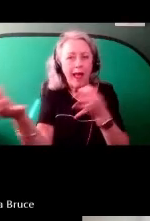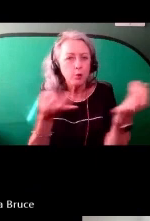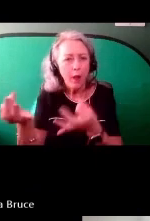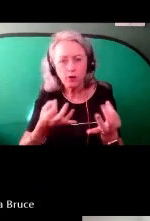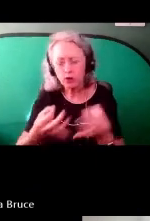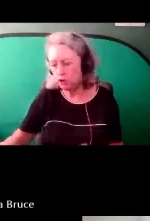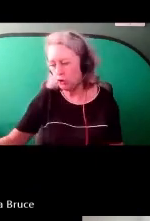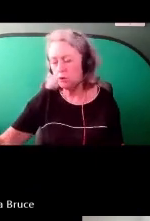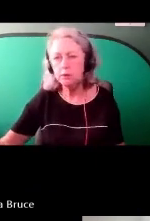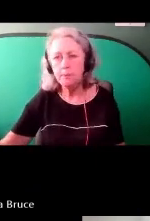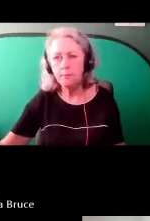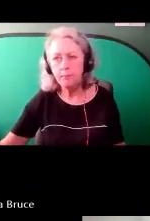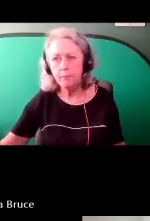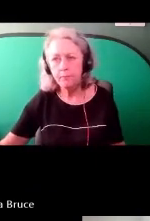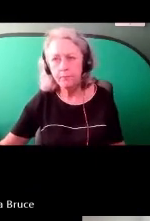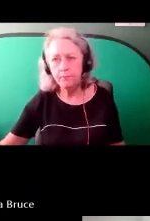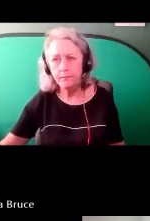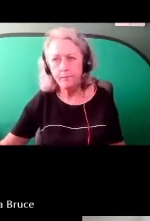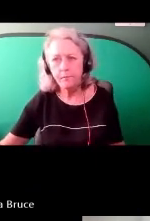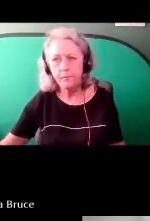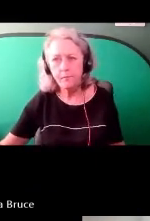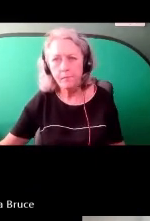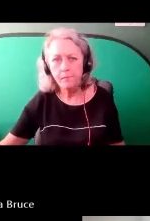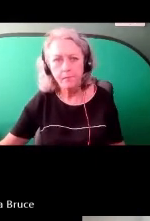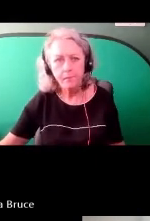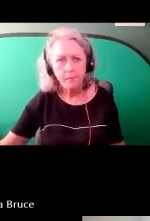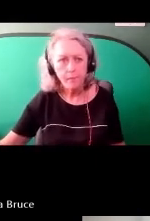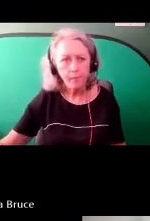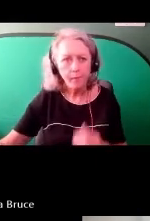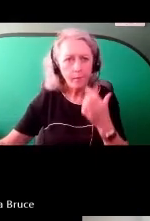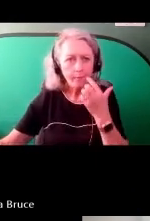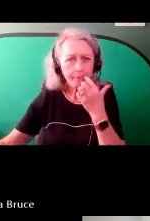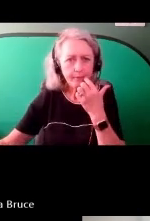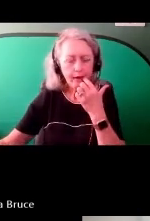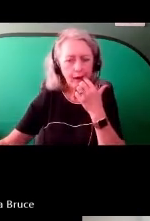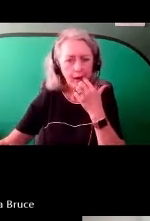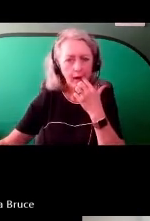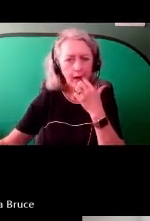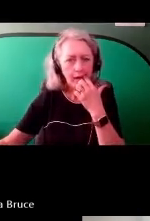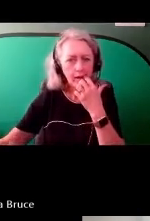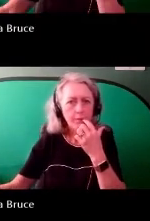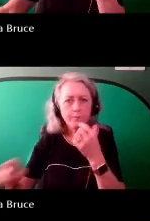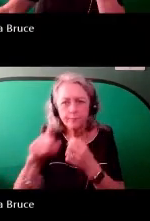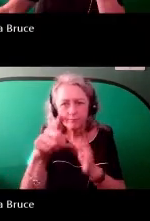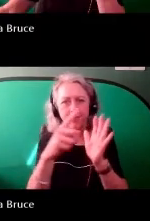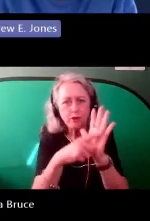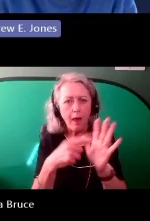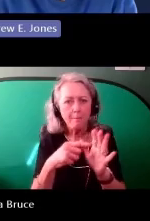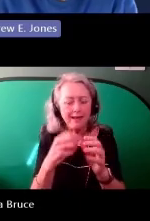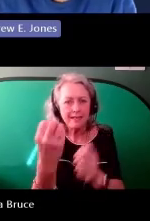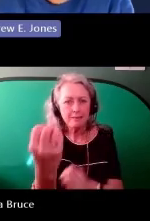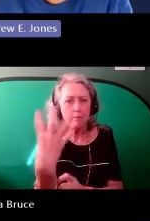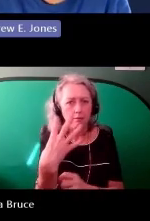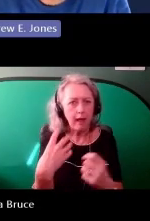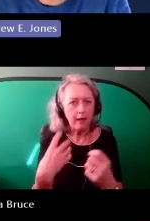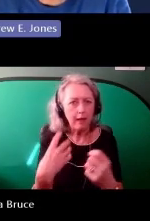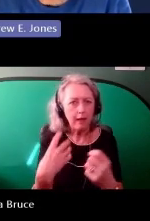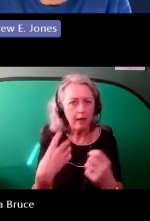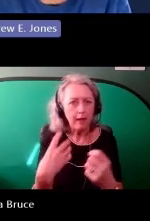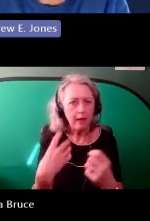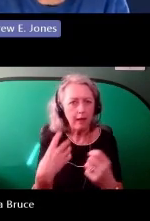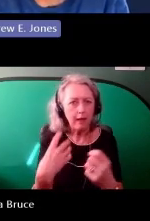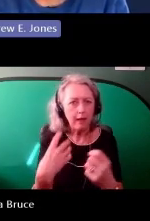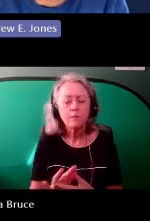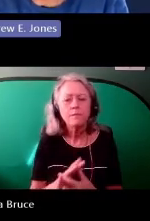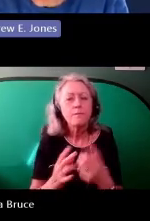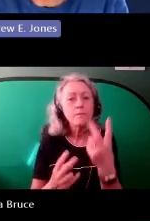Yeah, thank you, Matthew. That was really interesting. I'll spotlight Jamie as well. And the first two questions